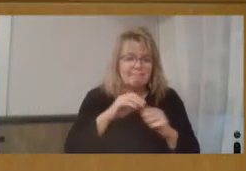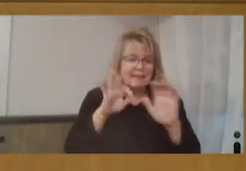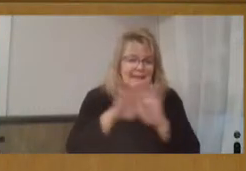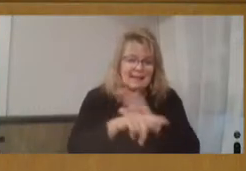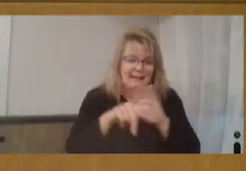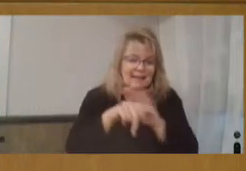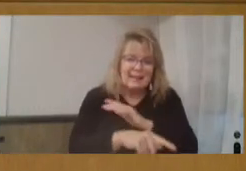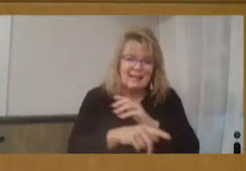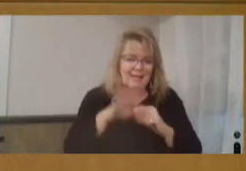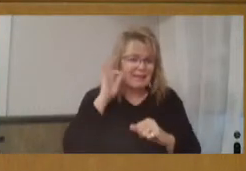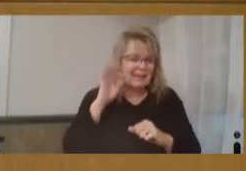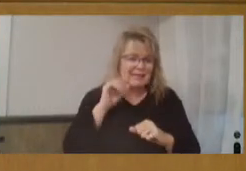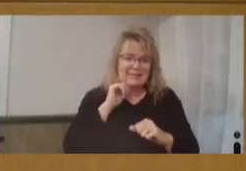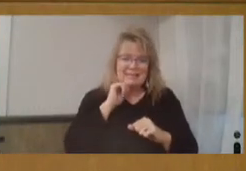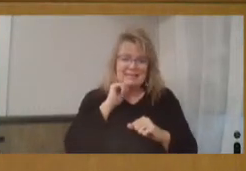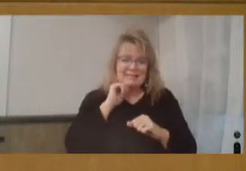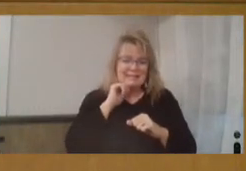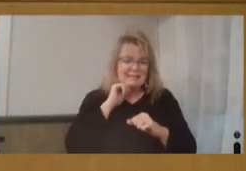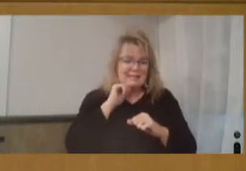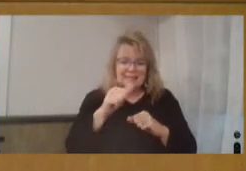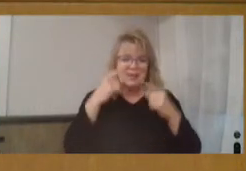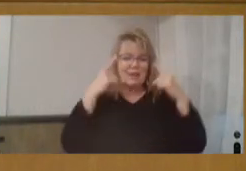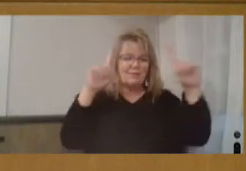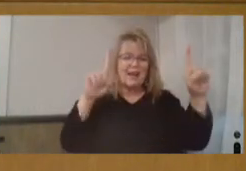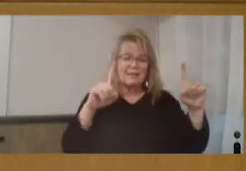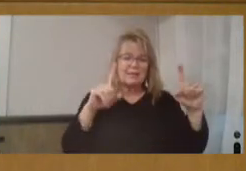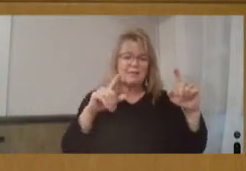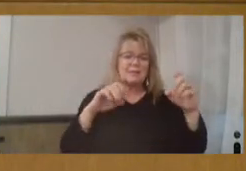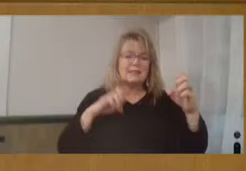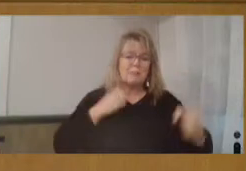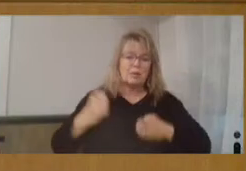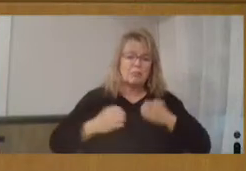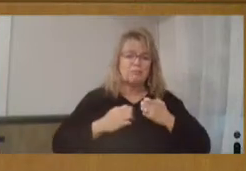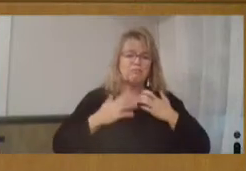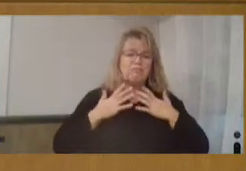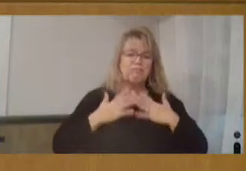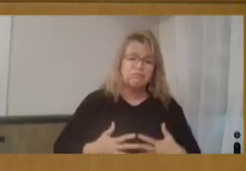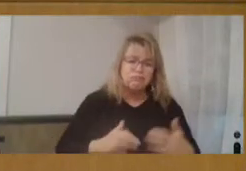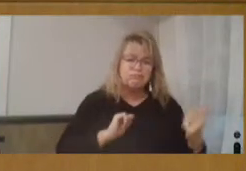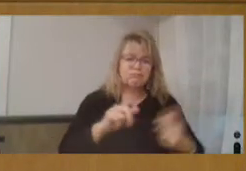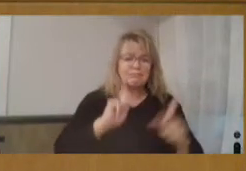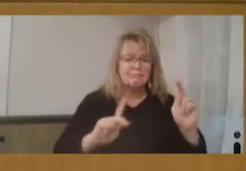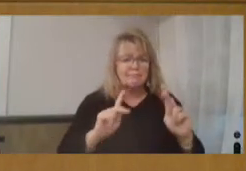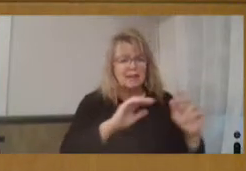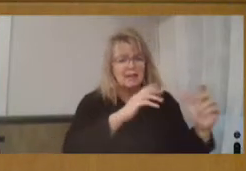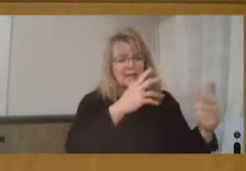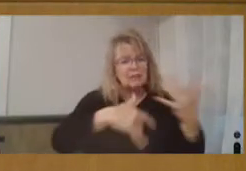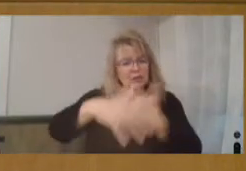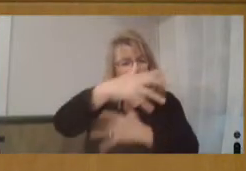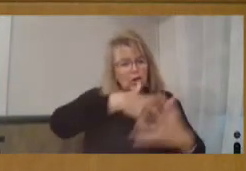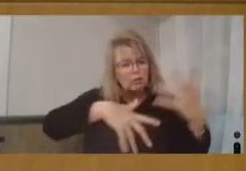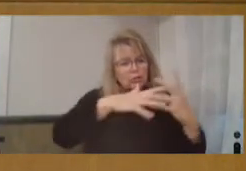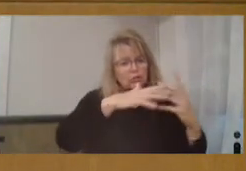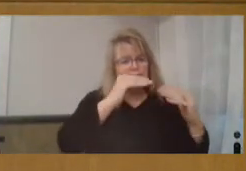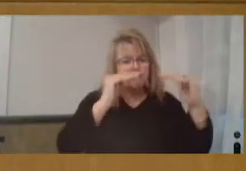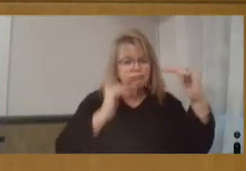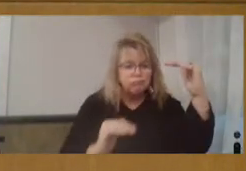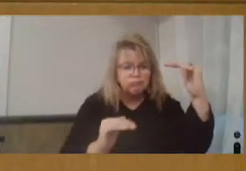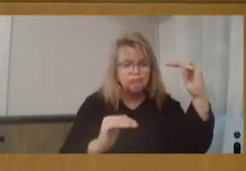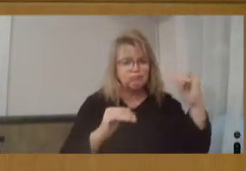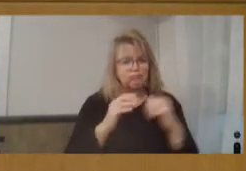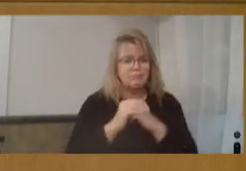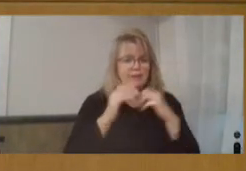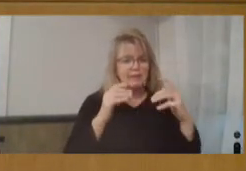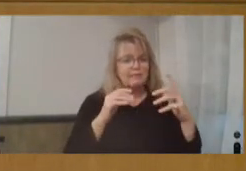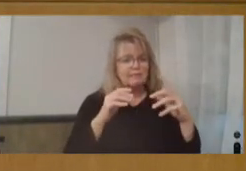and financially draining for all. Social inequities often impact the density of our community cats, in